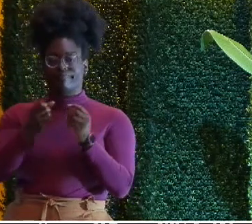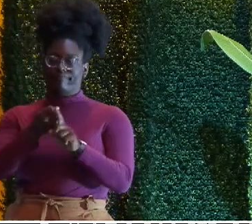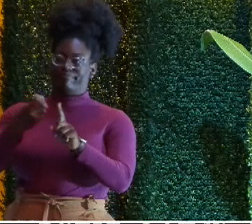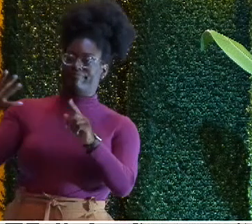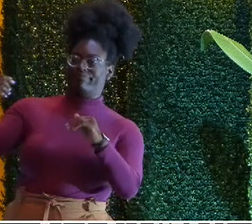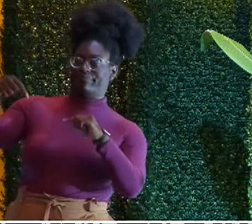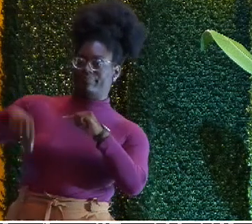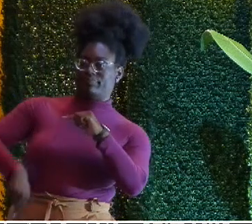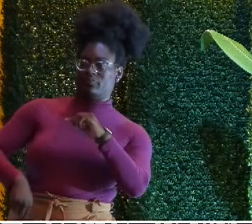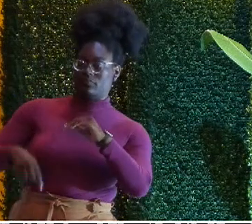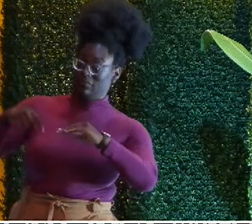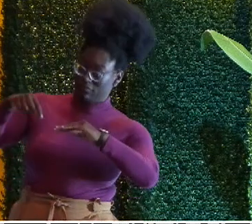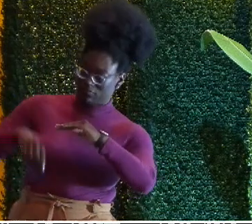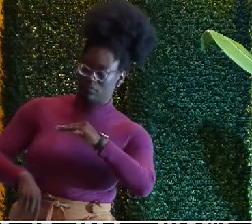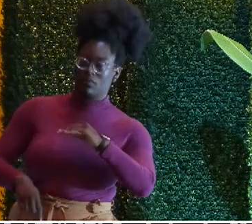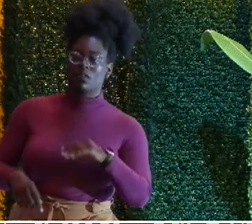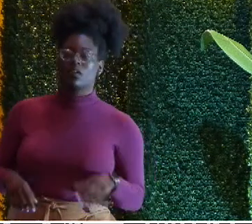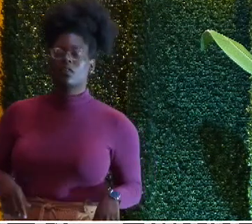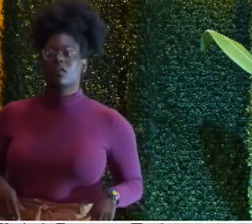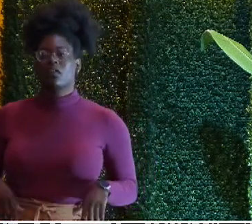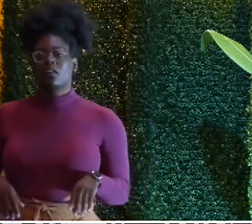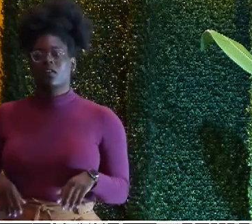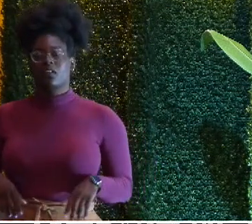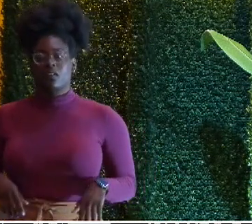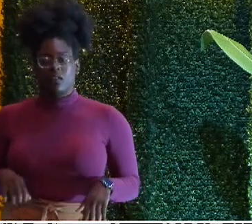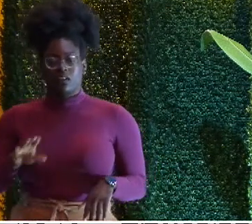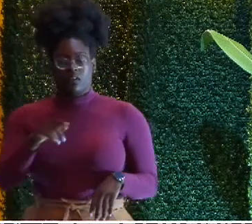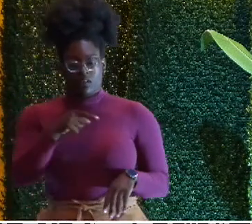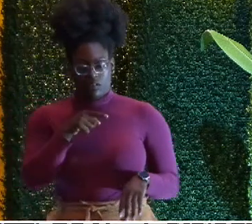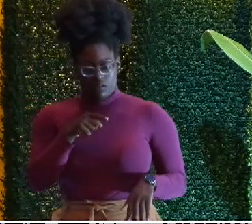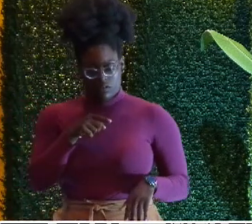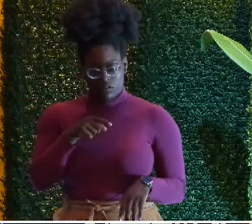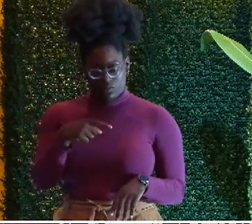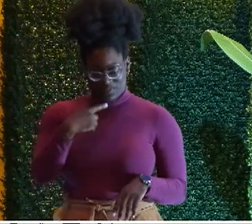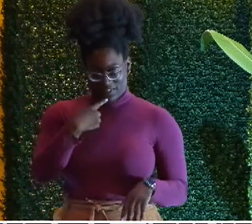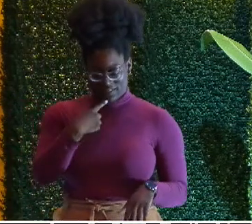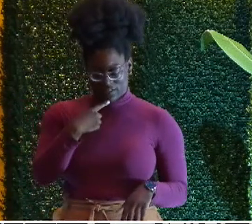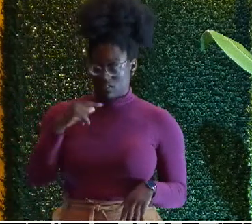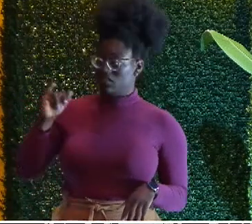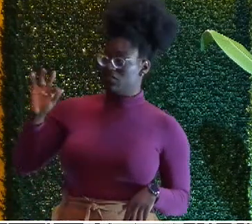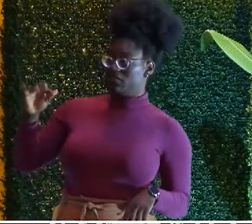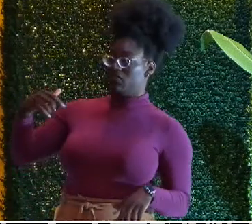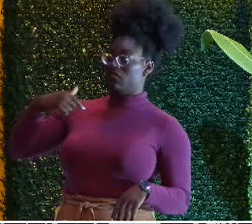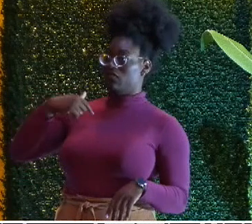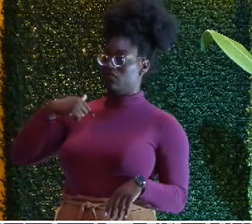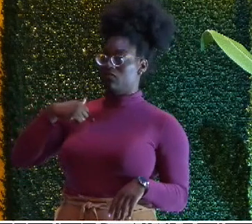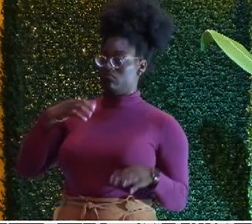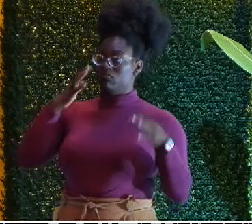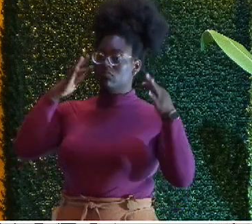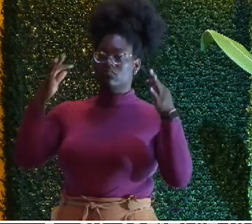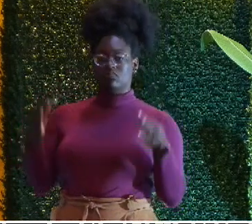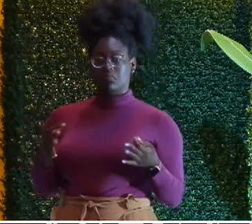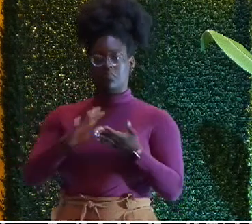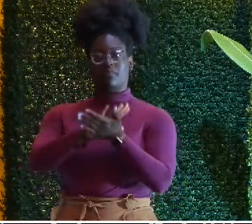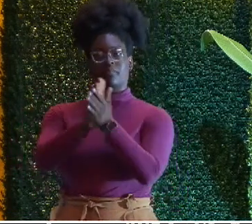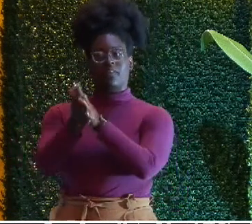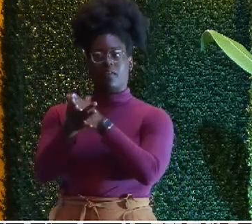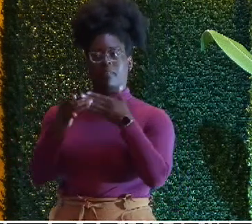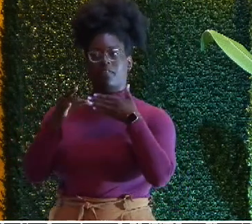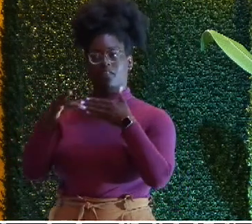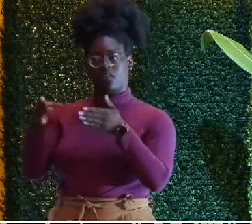clarity about, in order to be a leader, you have to take seriously